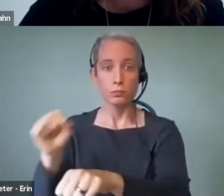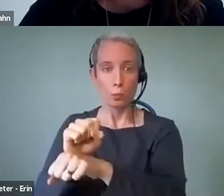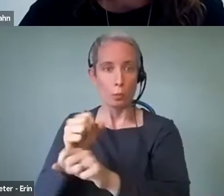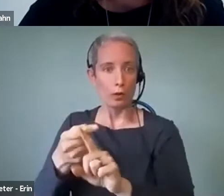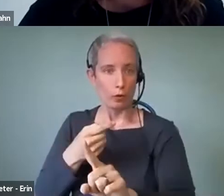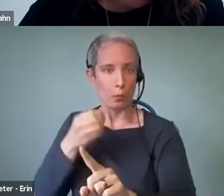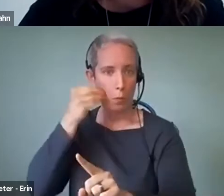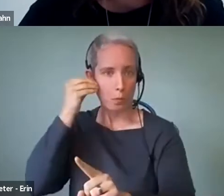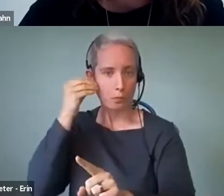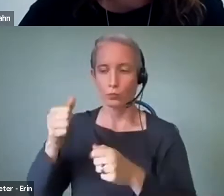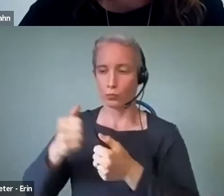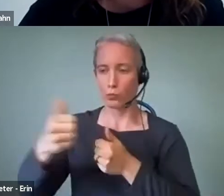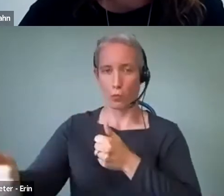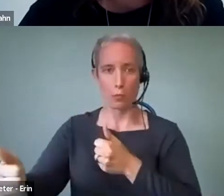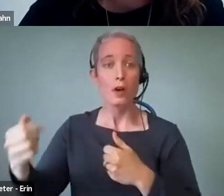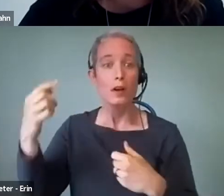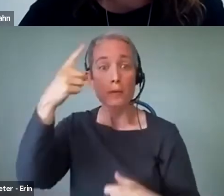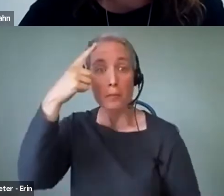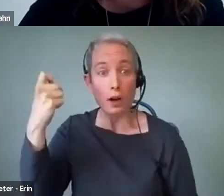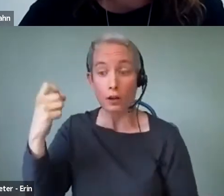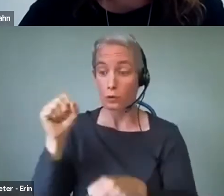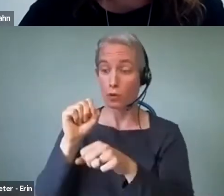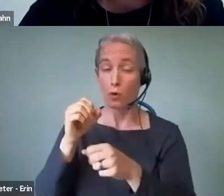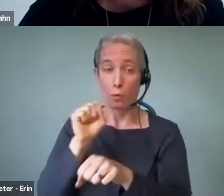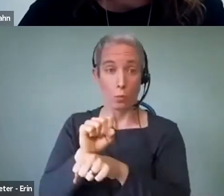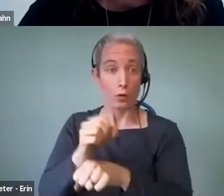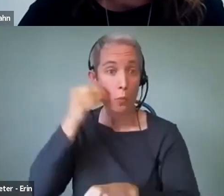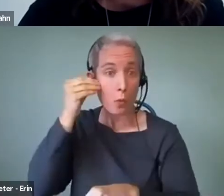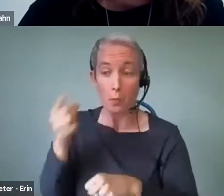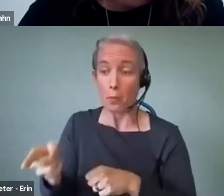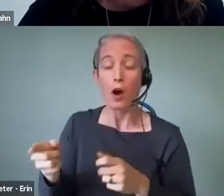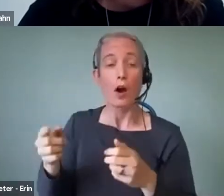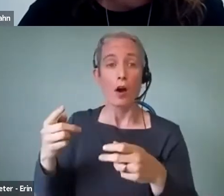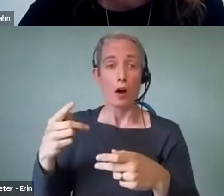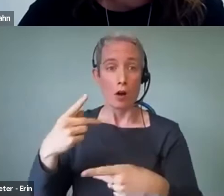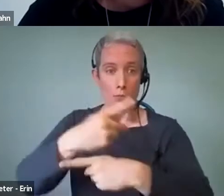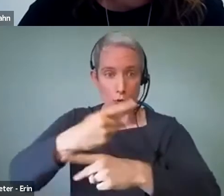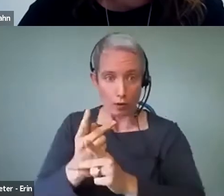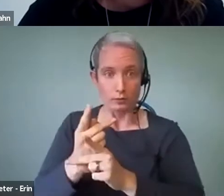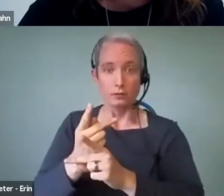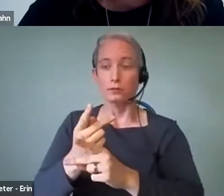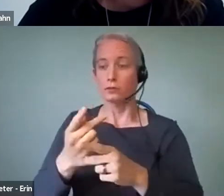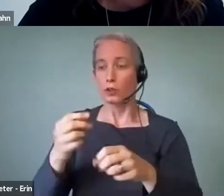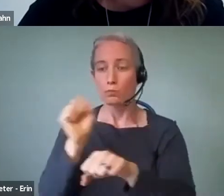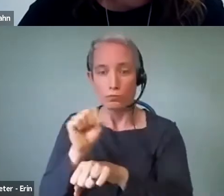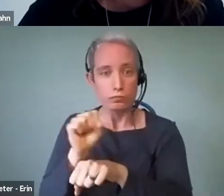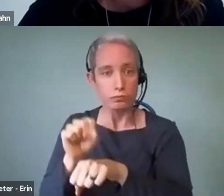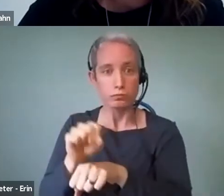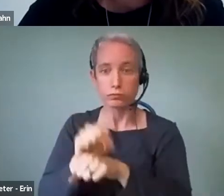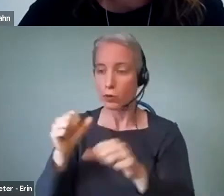really gone down. There was a large survey by Gallup where they looked at the productivity of people working